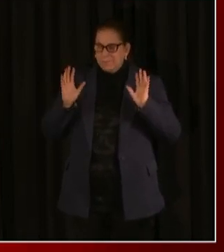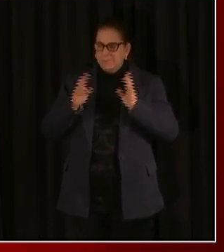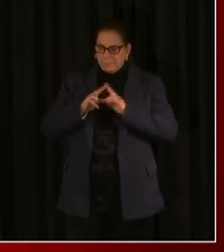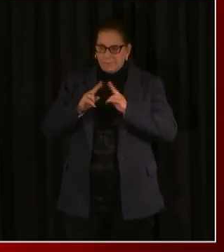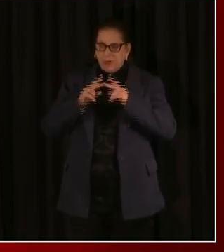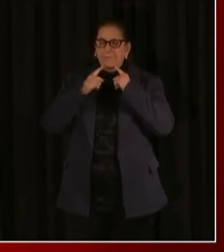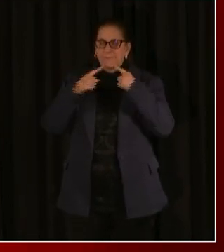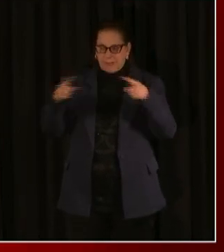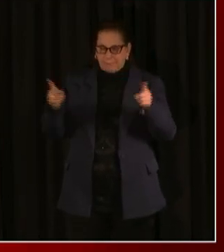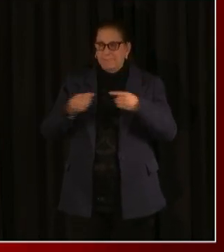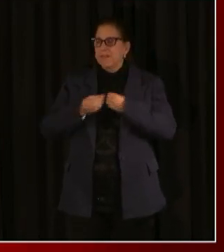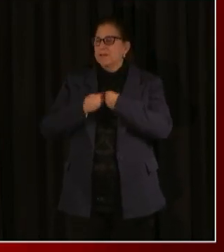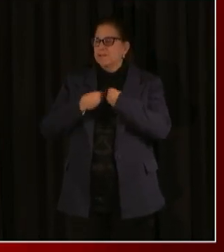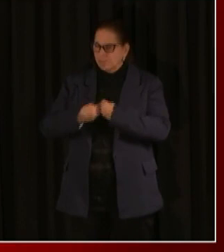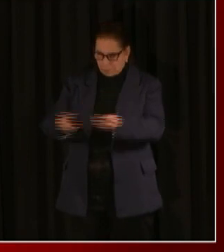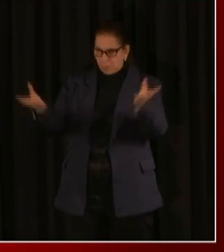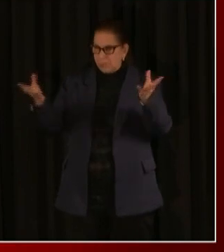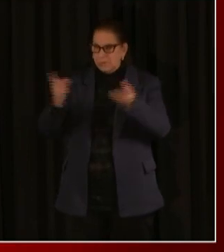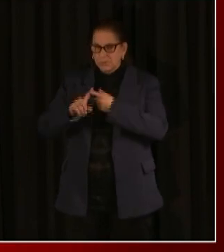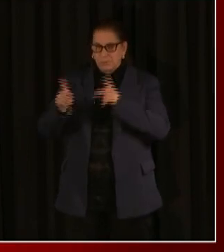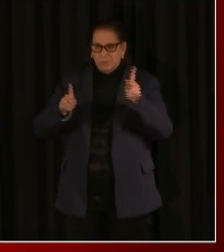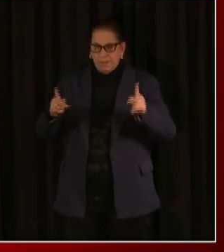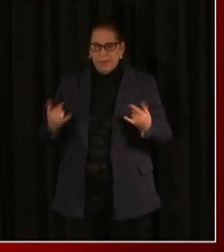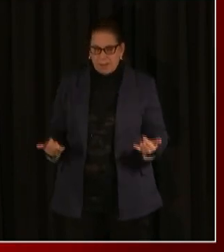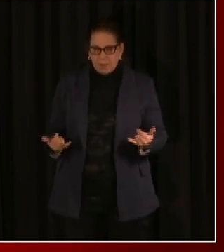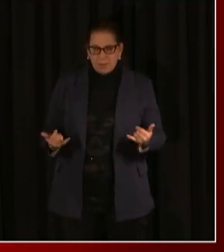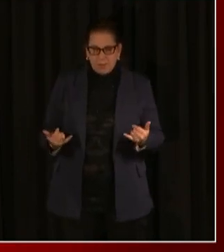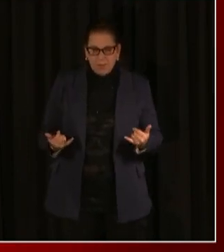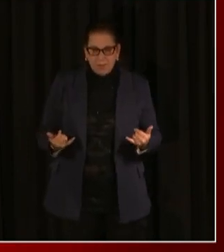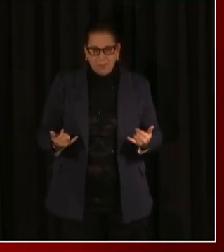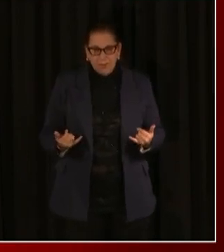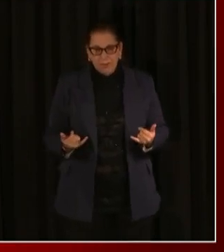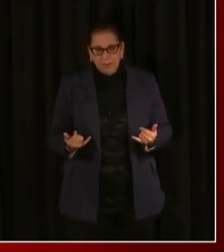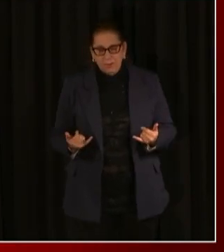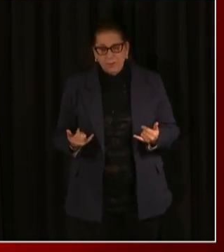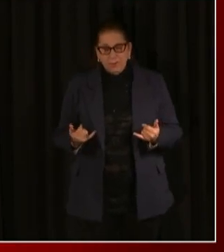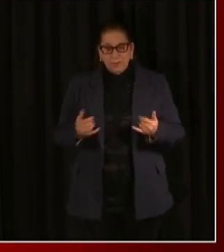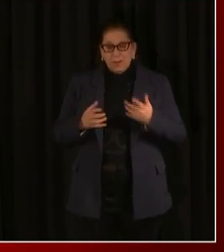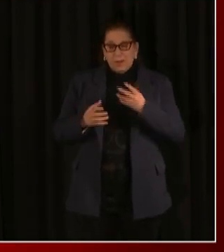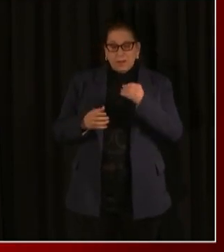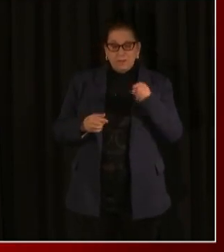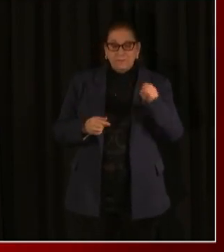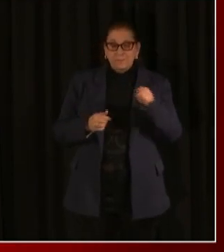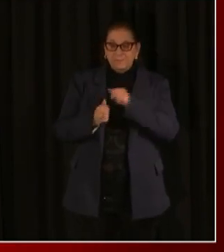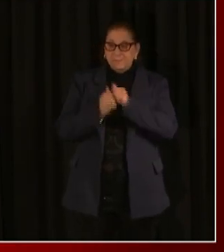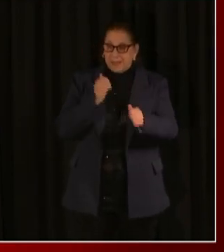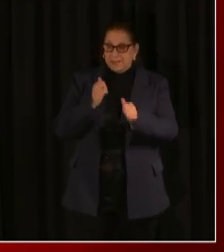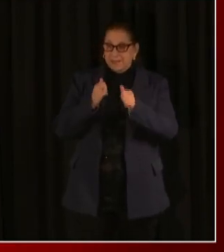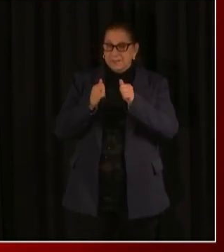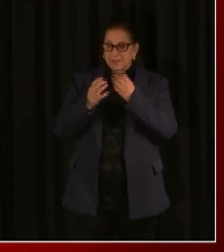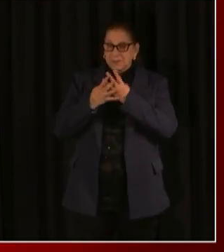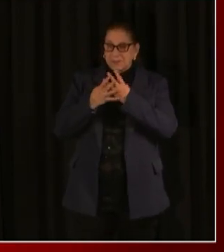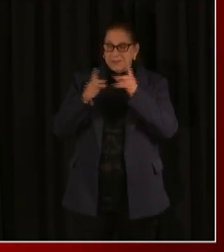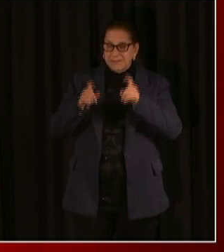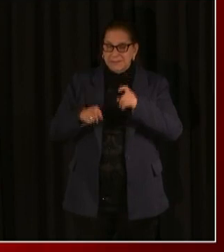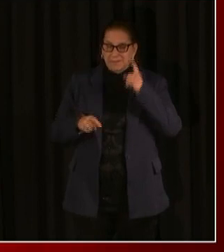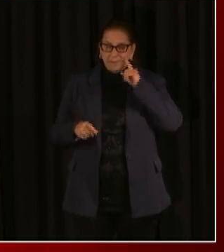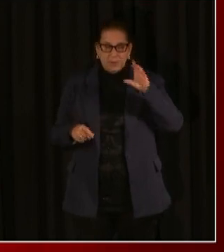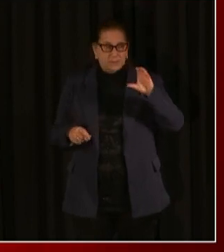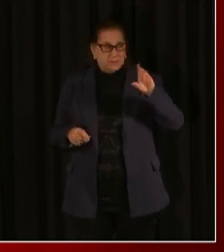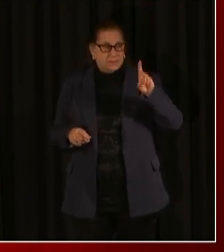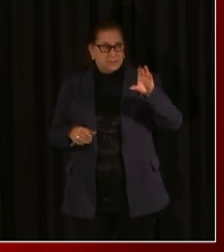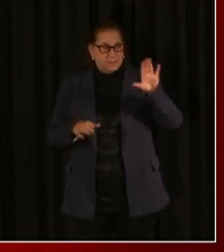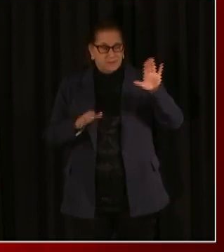detect any major safety concerns, but not rare events, which really only occurs when millions of people are